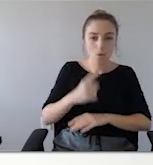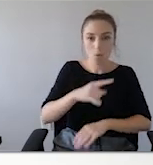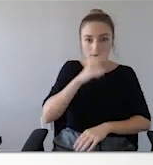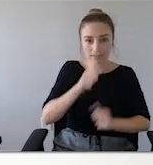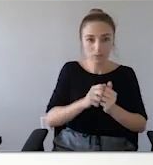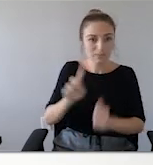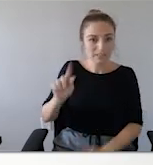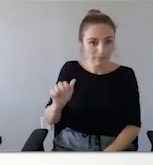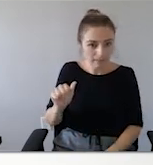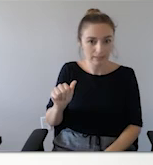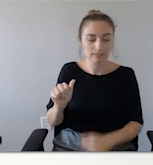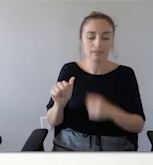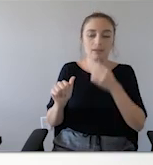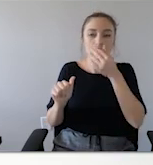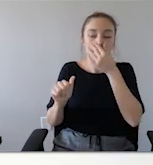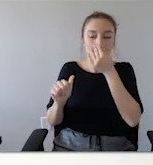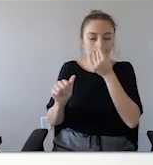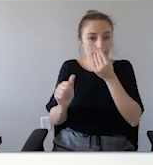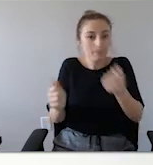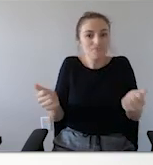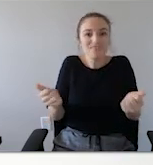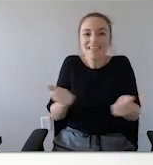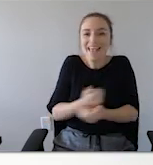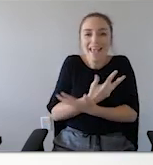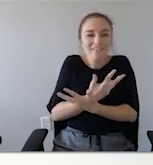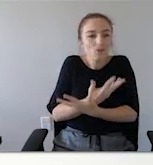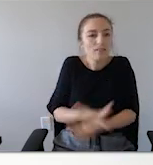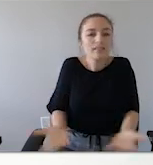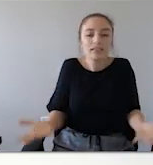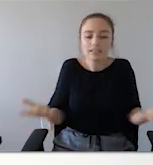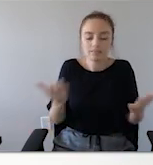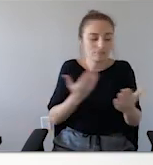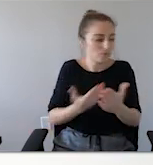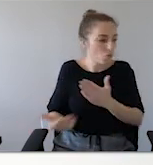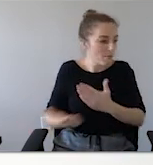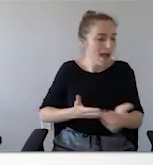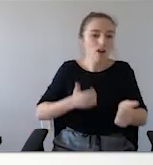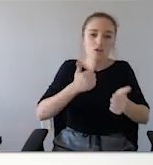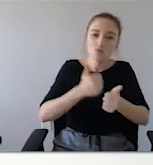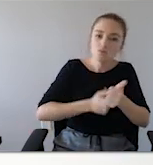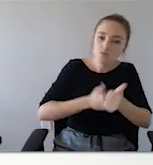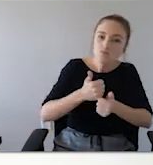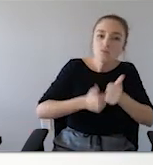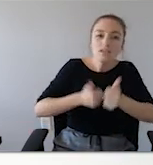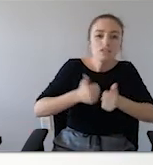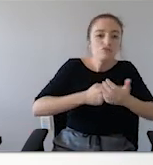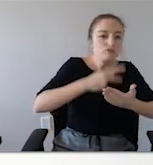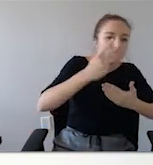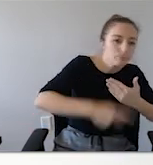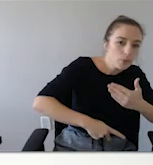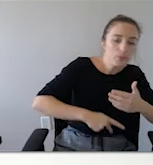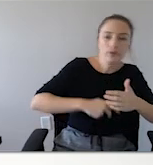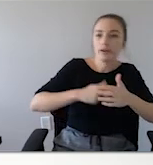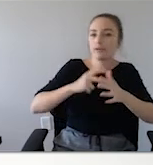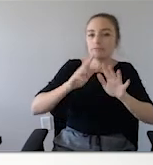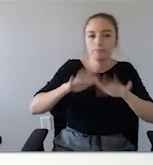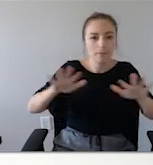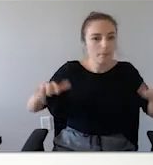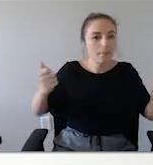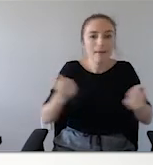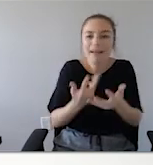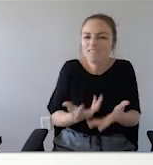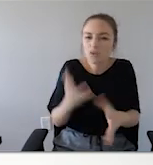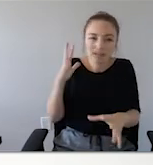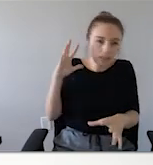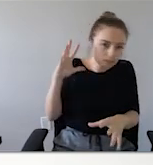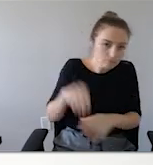Everything, no matter where your child is, what program, what school, all that stuff, is so to give them what they need so that